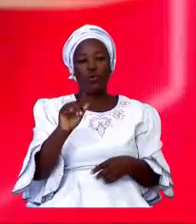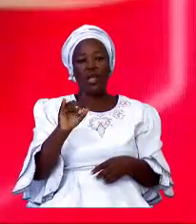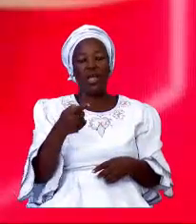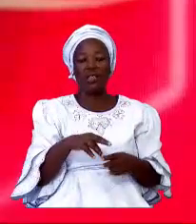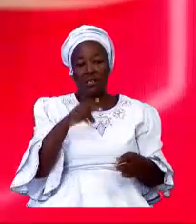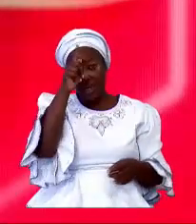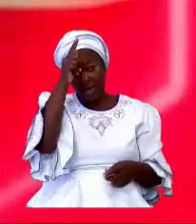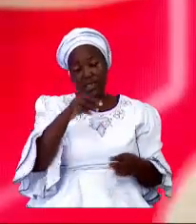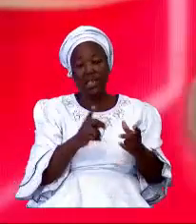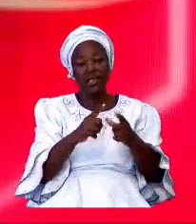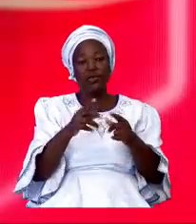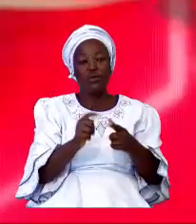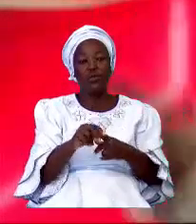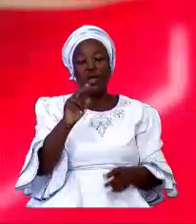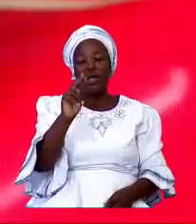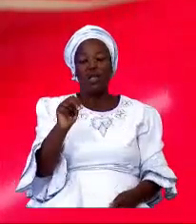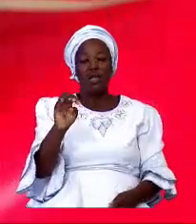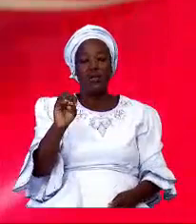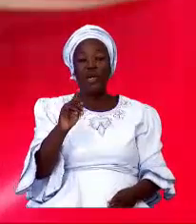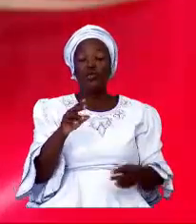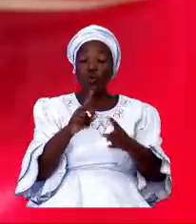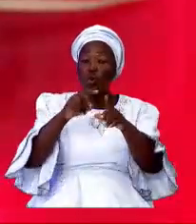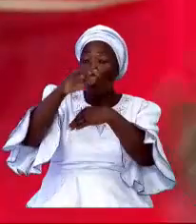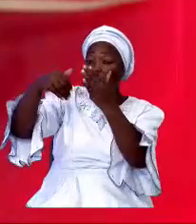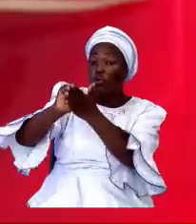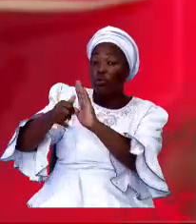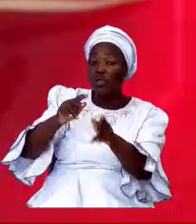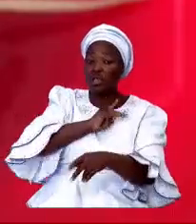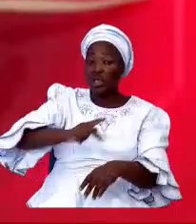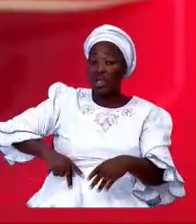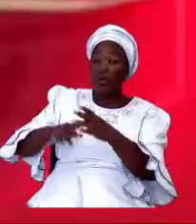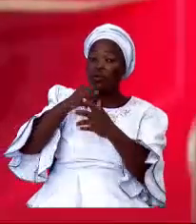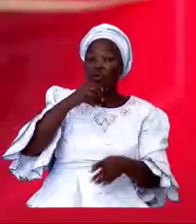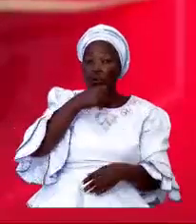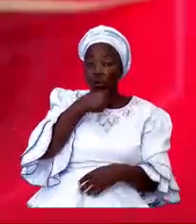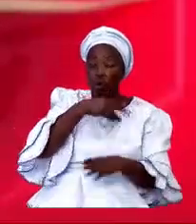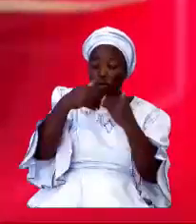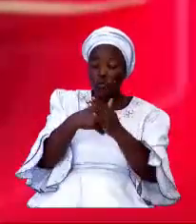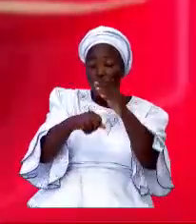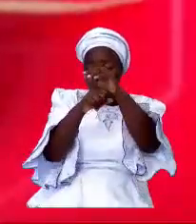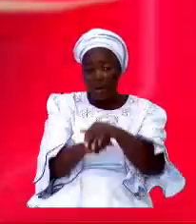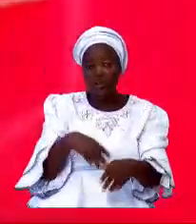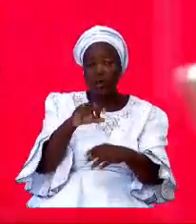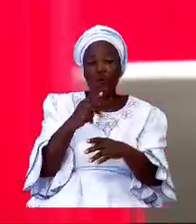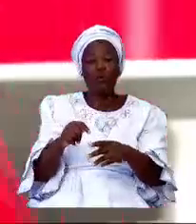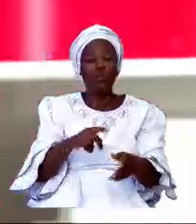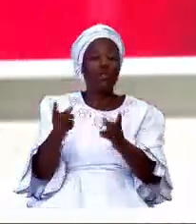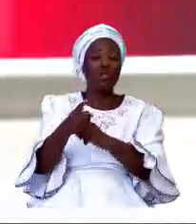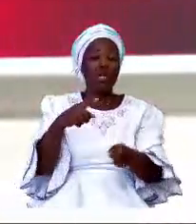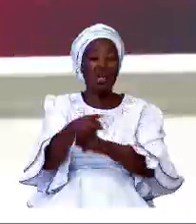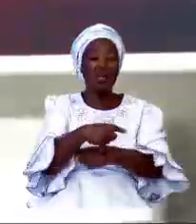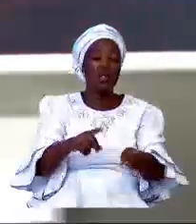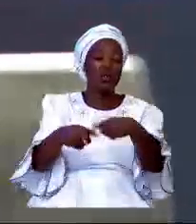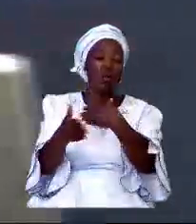Goliath, and to Nebuchadnezzar, and to Herod. Check up their history. The oppressors